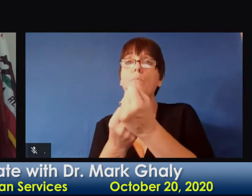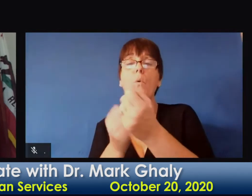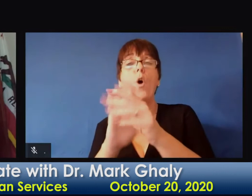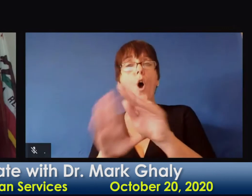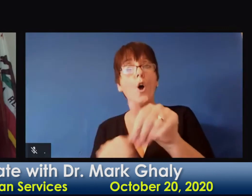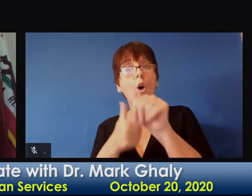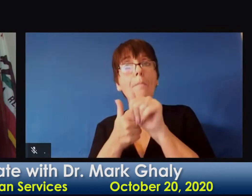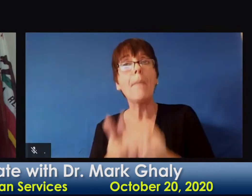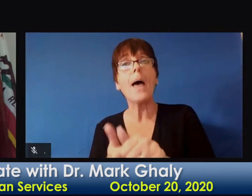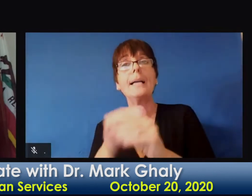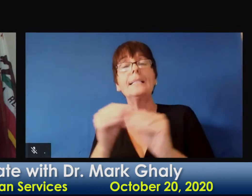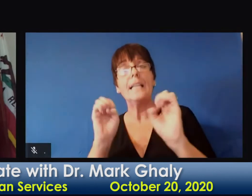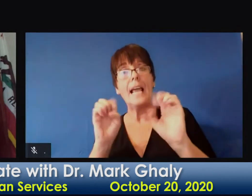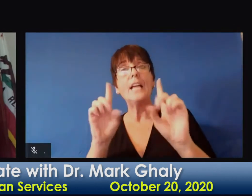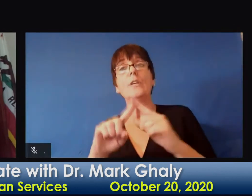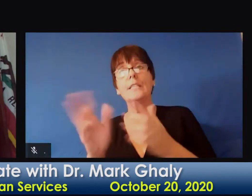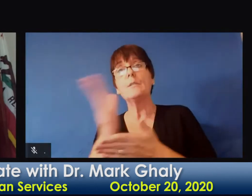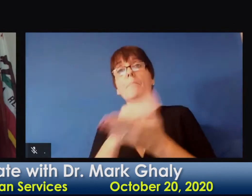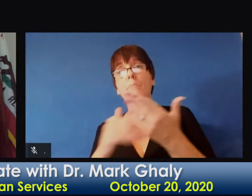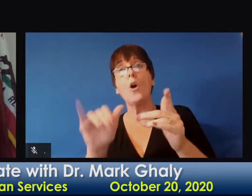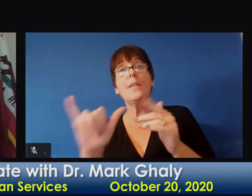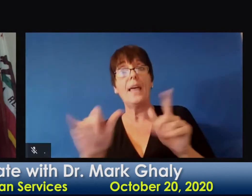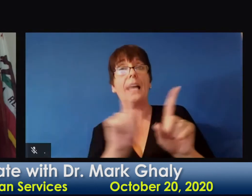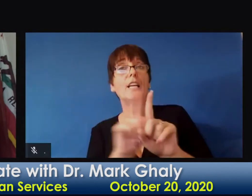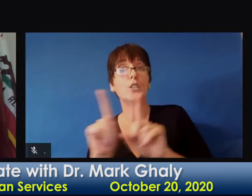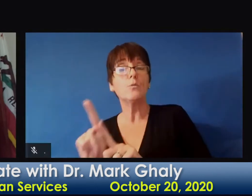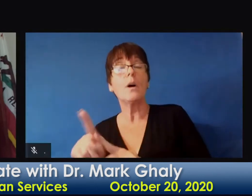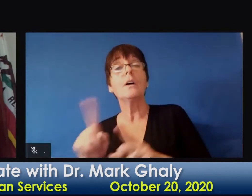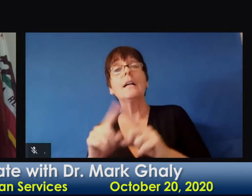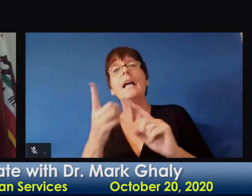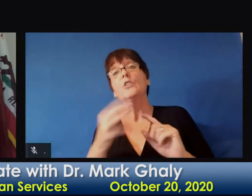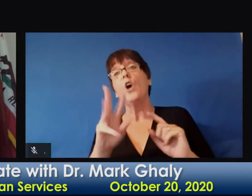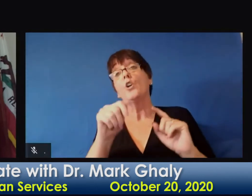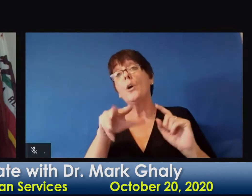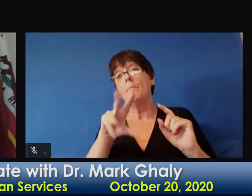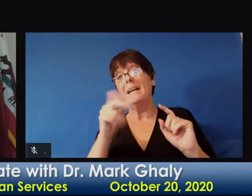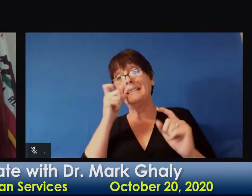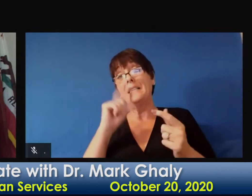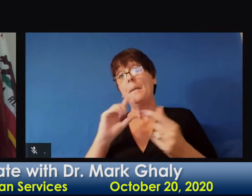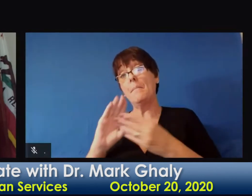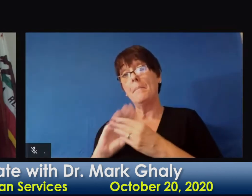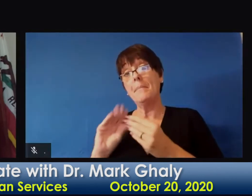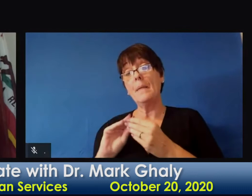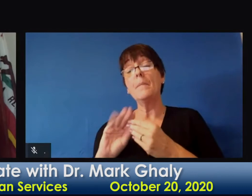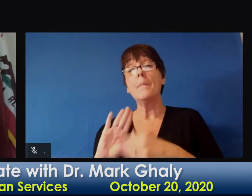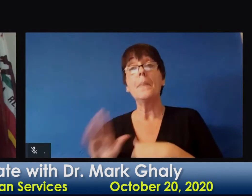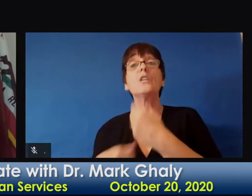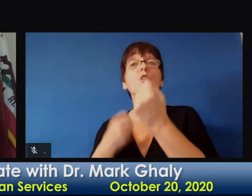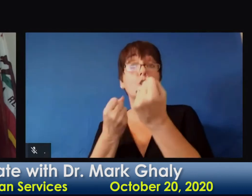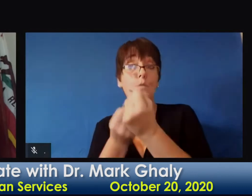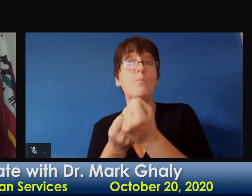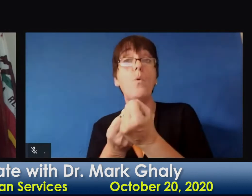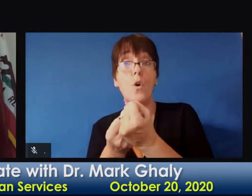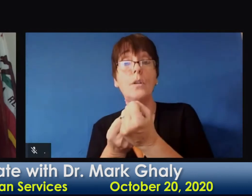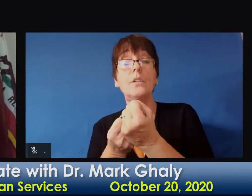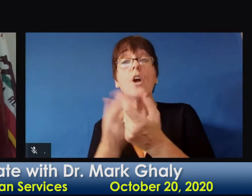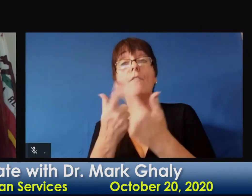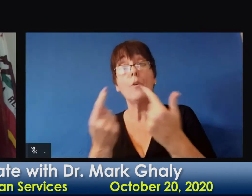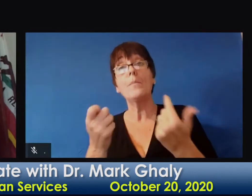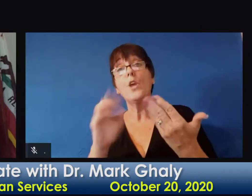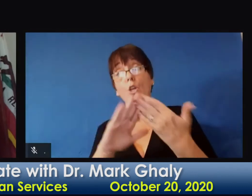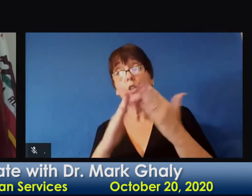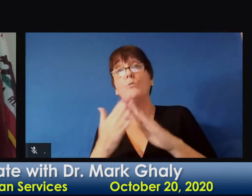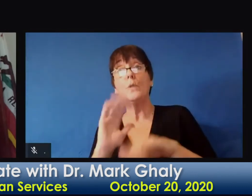and education as part of that as well. And then, as Dr. Pond mentioned, support of the